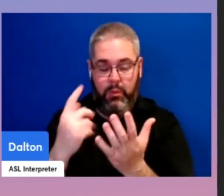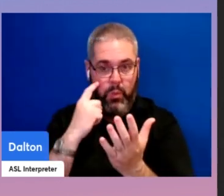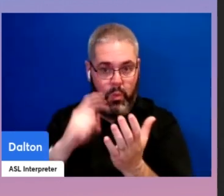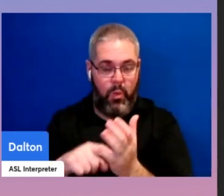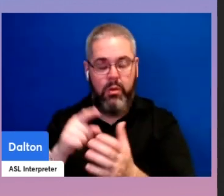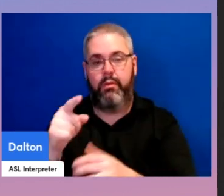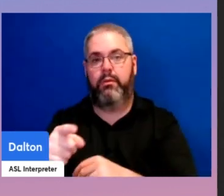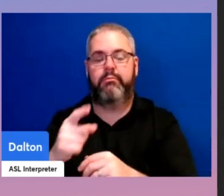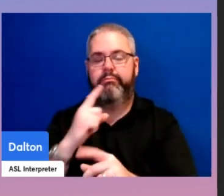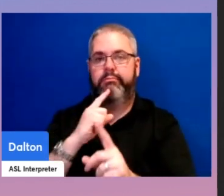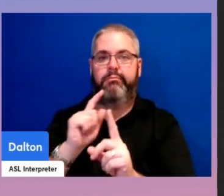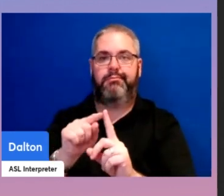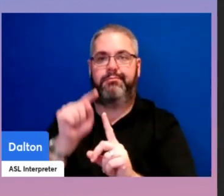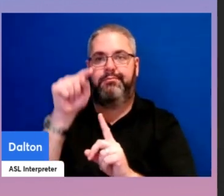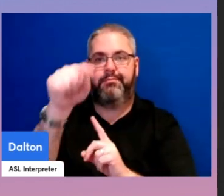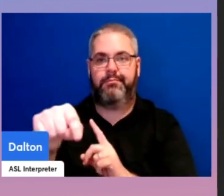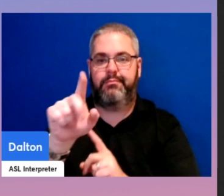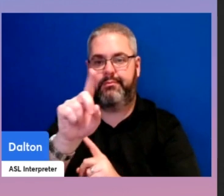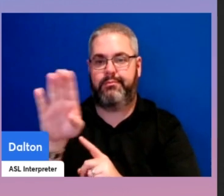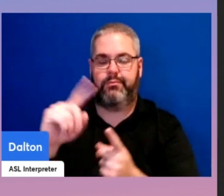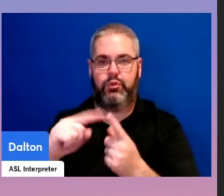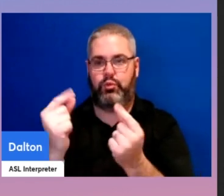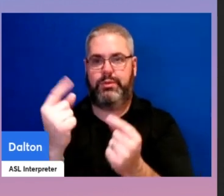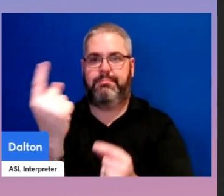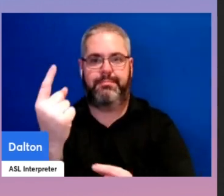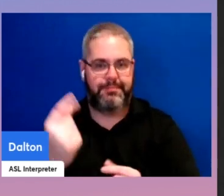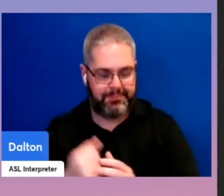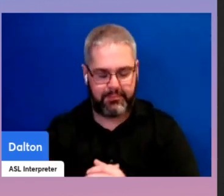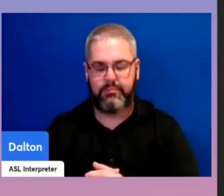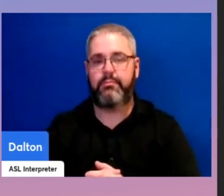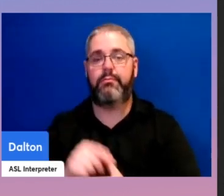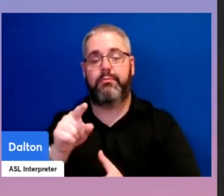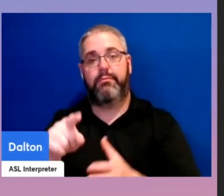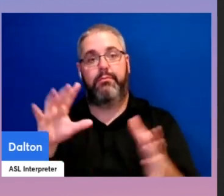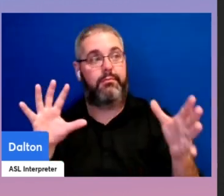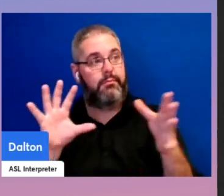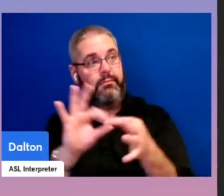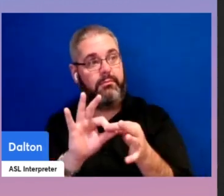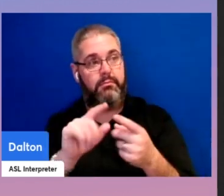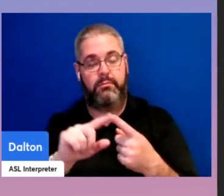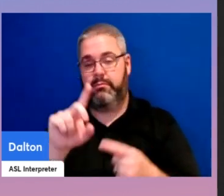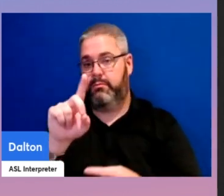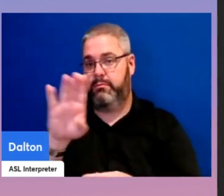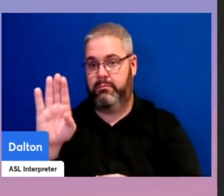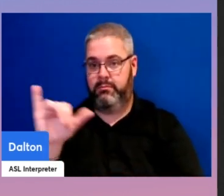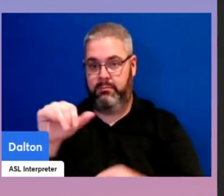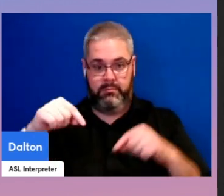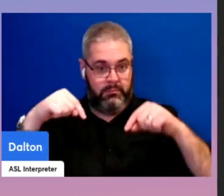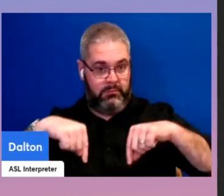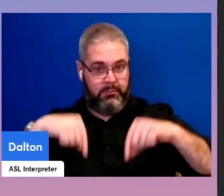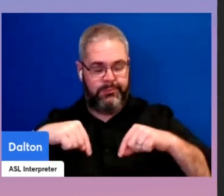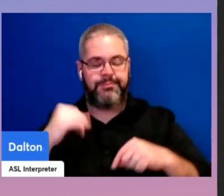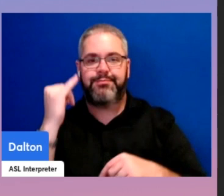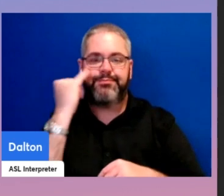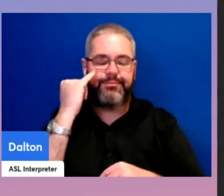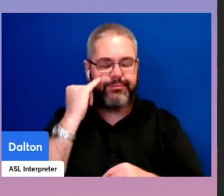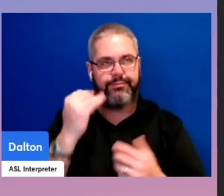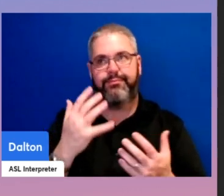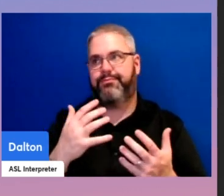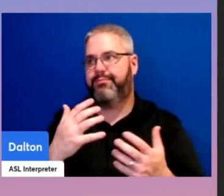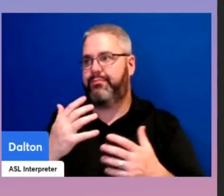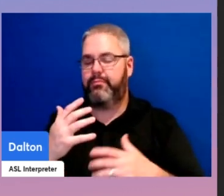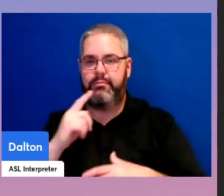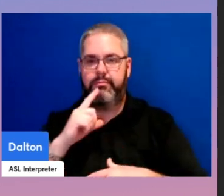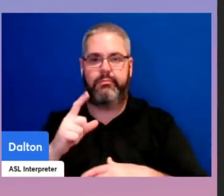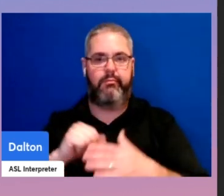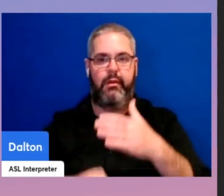to a database to go do a thing. Is it connecting to a database like it is here, where if it's hitting the root